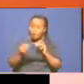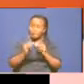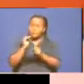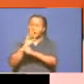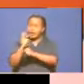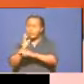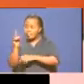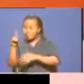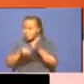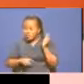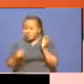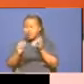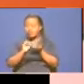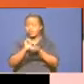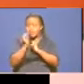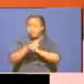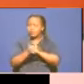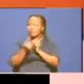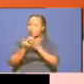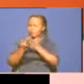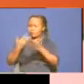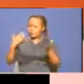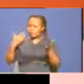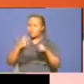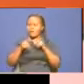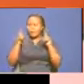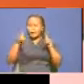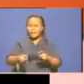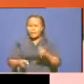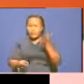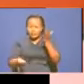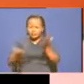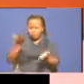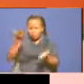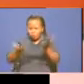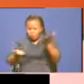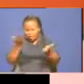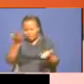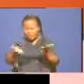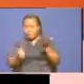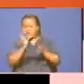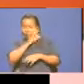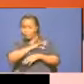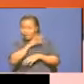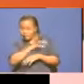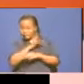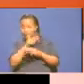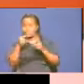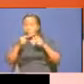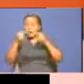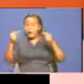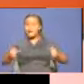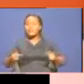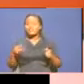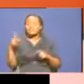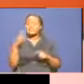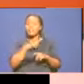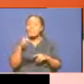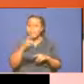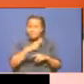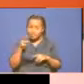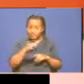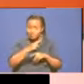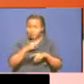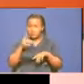as possible. Yeah. But we have to weigh the benefit versus the risk. Okay. Okay. Right. So at that point in time, when the COVID